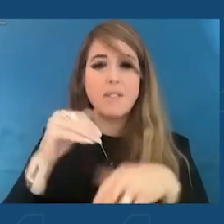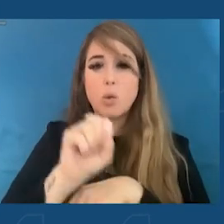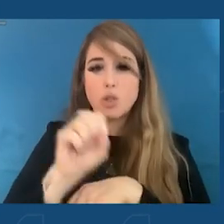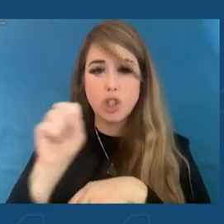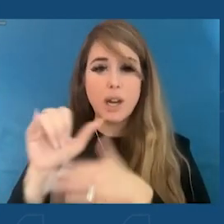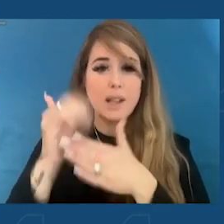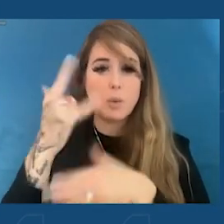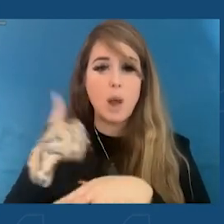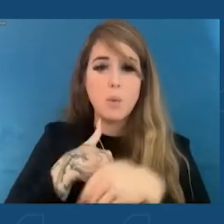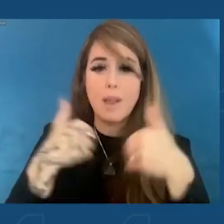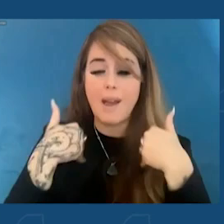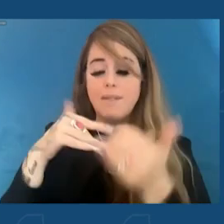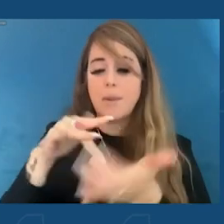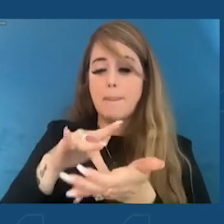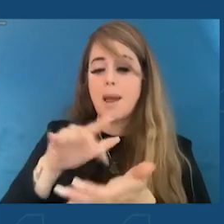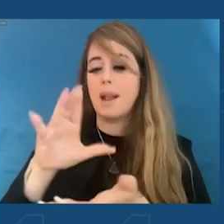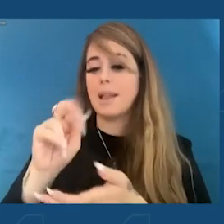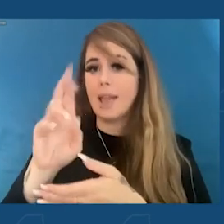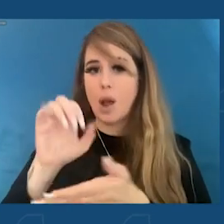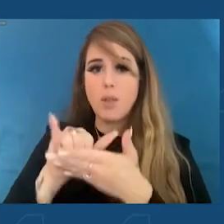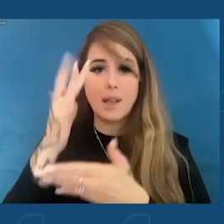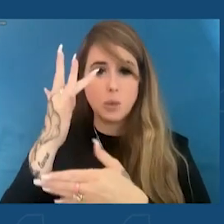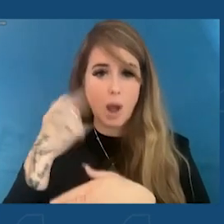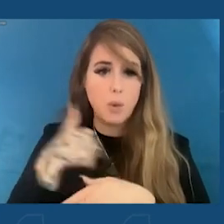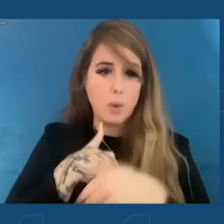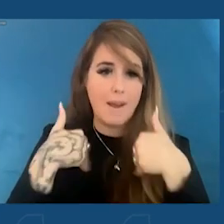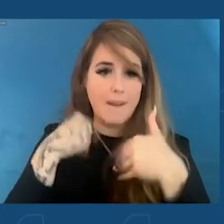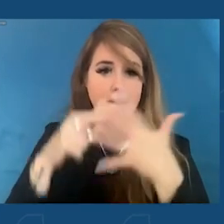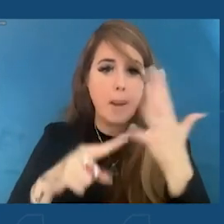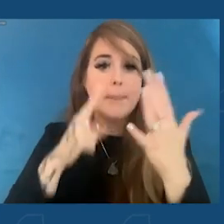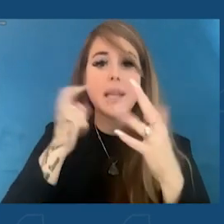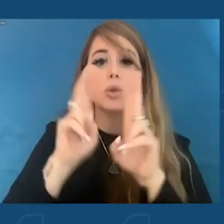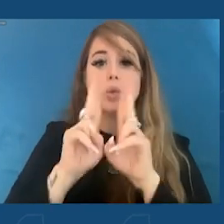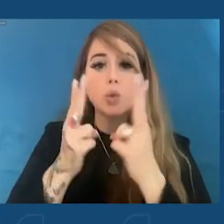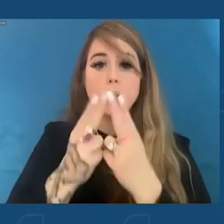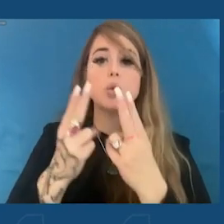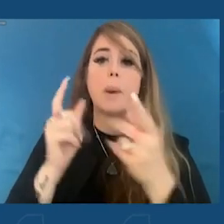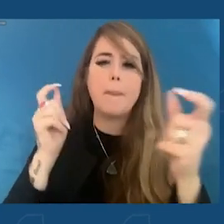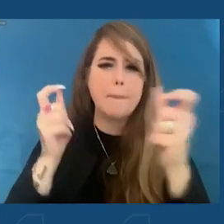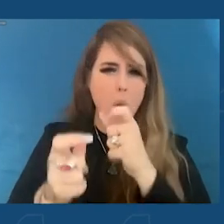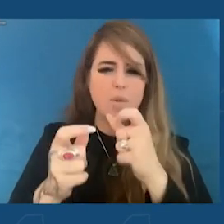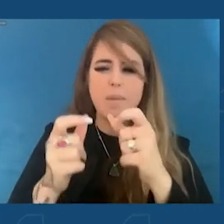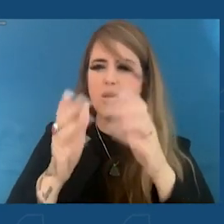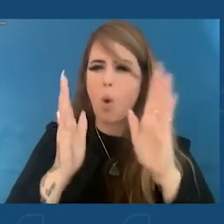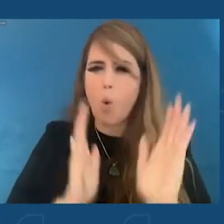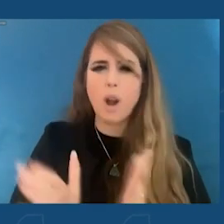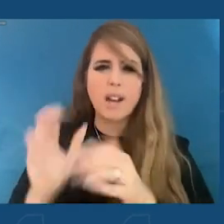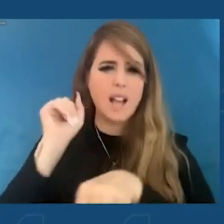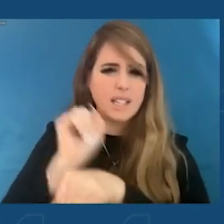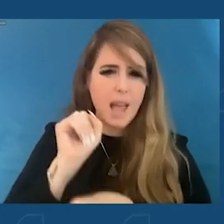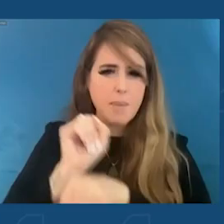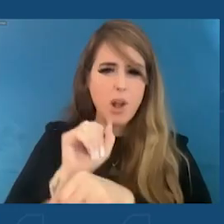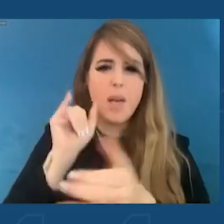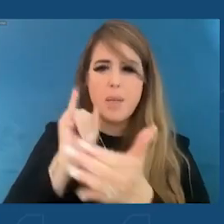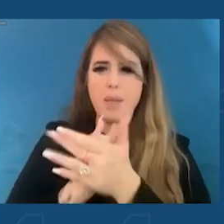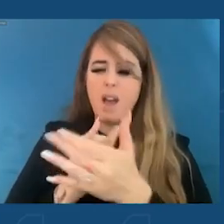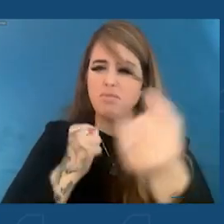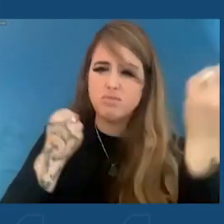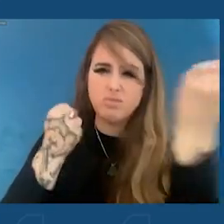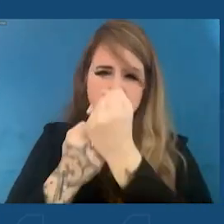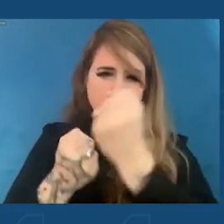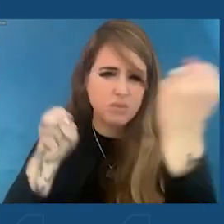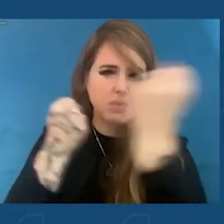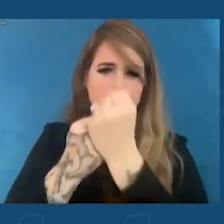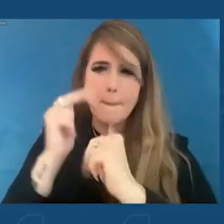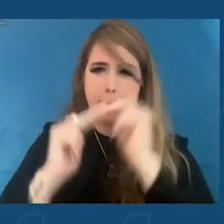have Medicare. That's why it's the union movement and organized labor that has built this